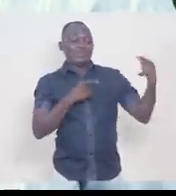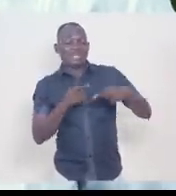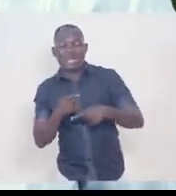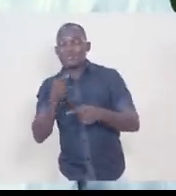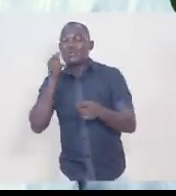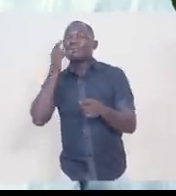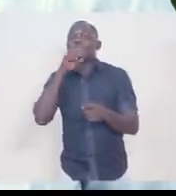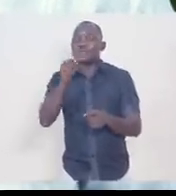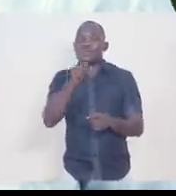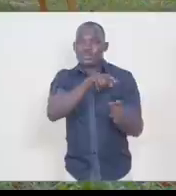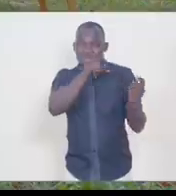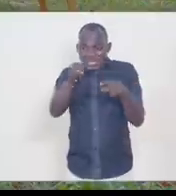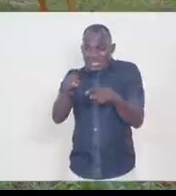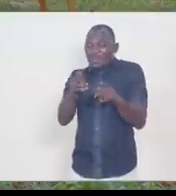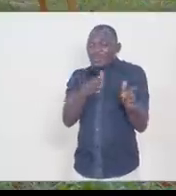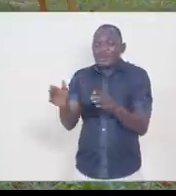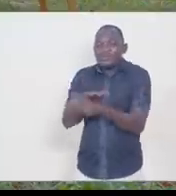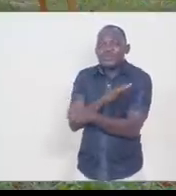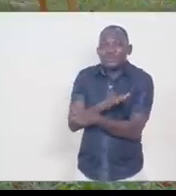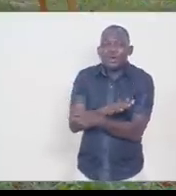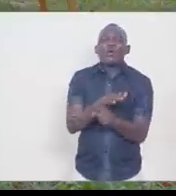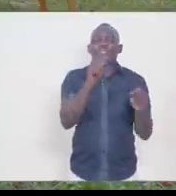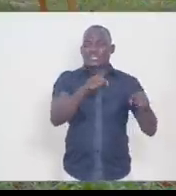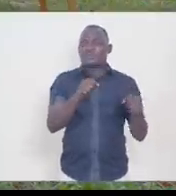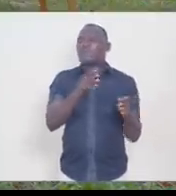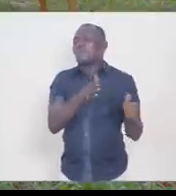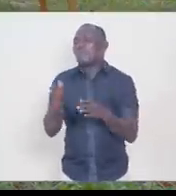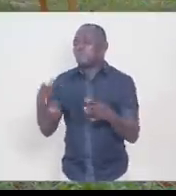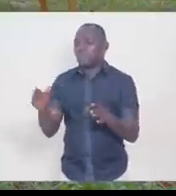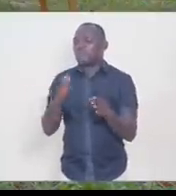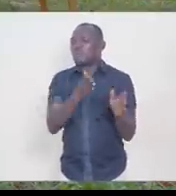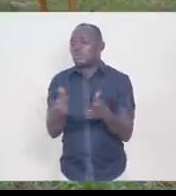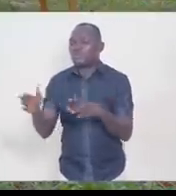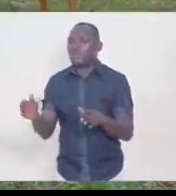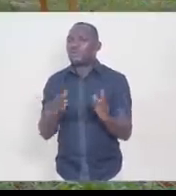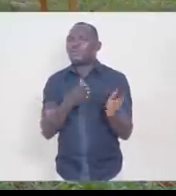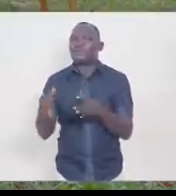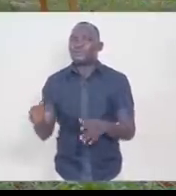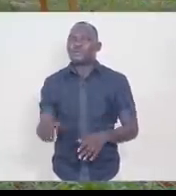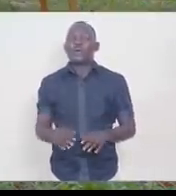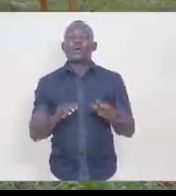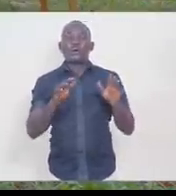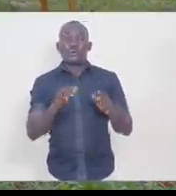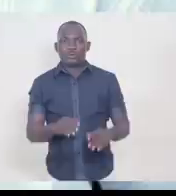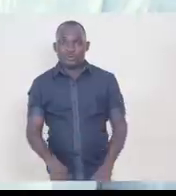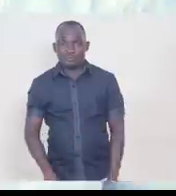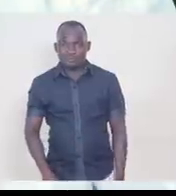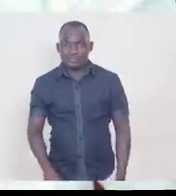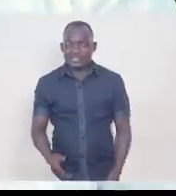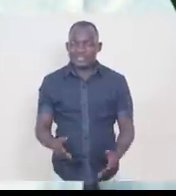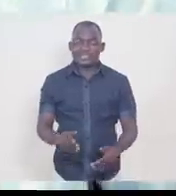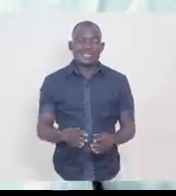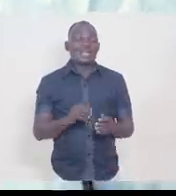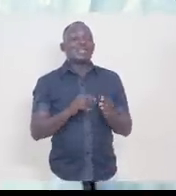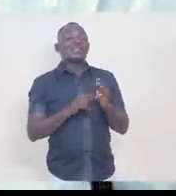are sure you came prepared. Oh, yes. Yes, we came very prepared. Oh, leave it there. I'll take care of it. Yes. Yeah, it is